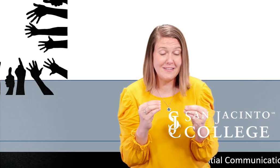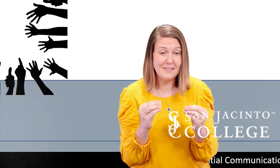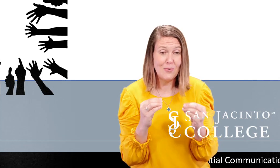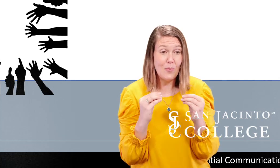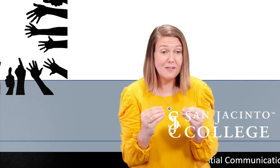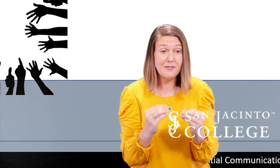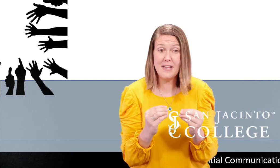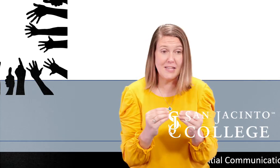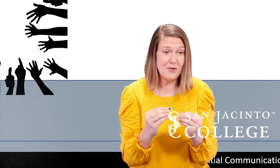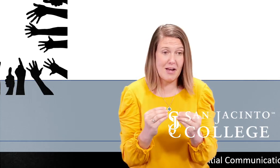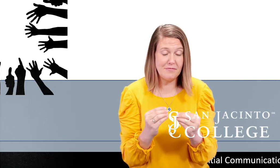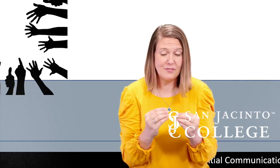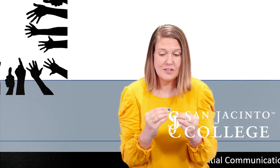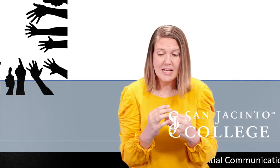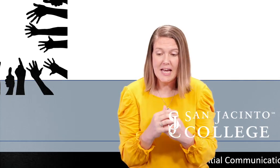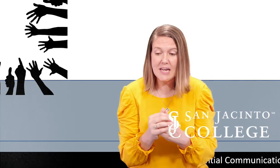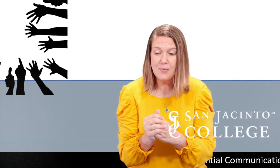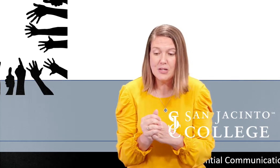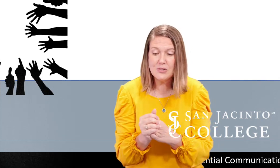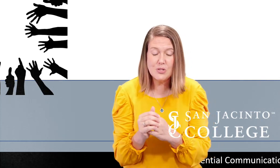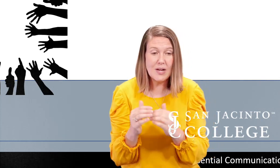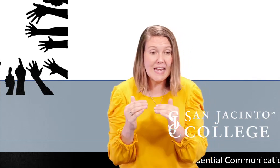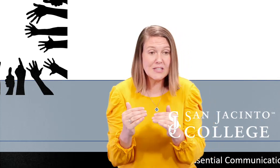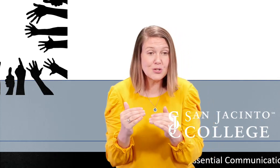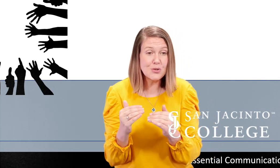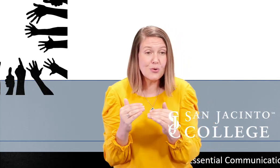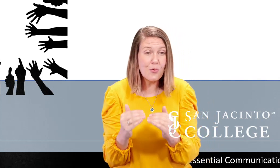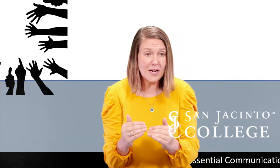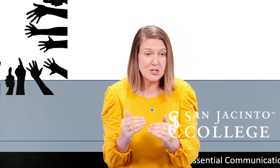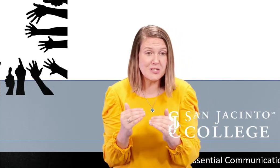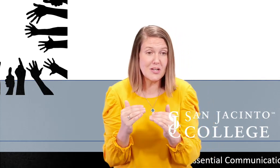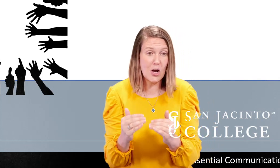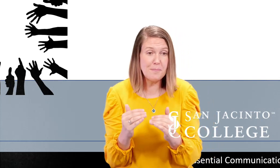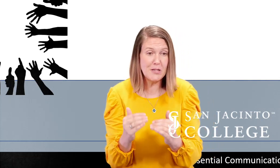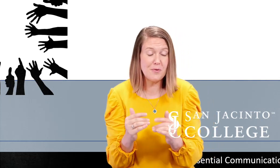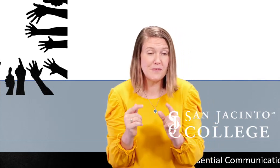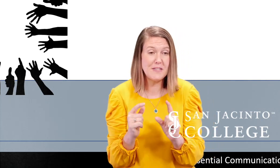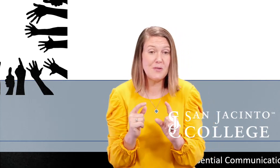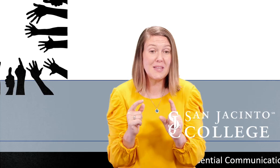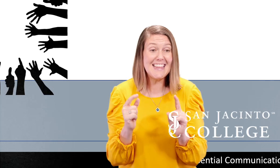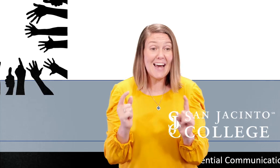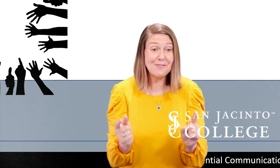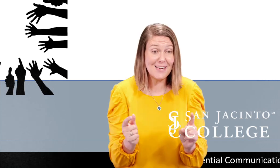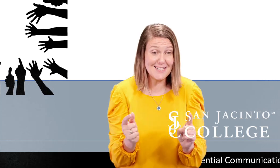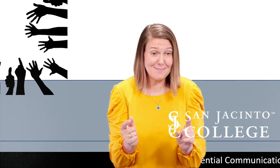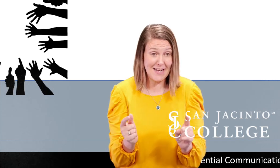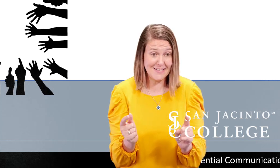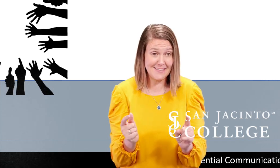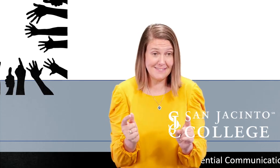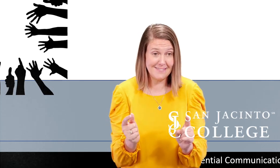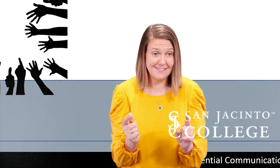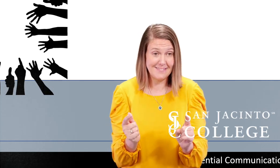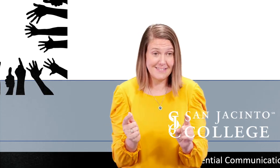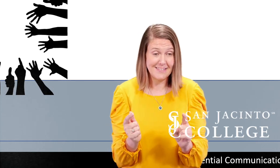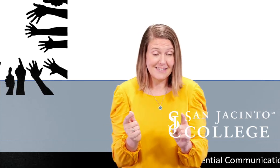friend that you have. And I want you to answer the questions on page 115 with that friend in